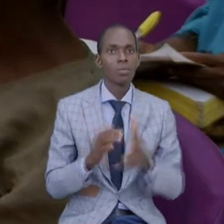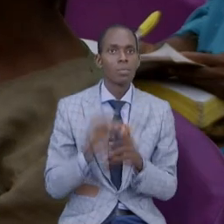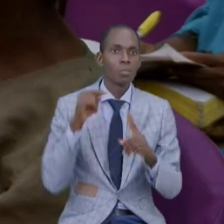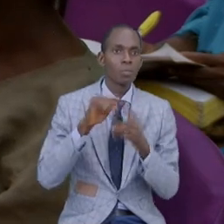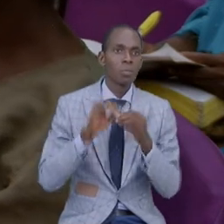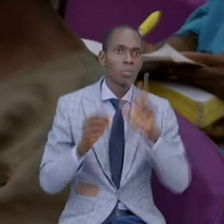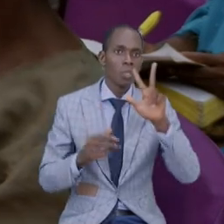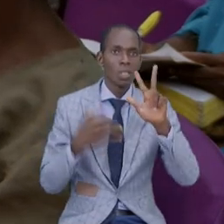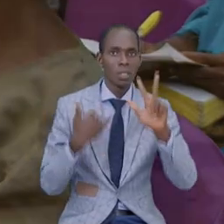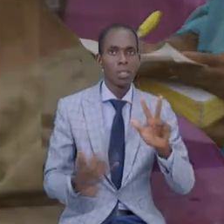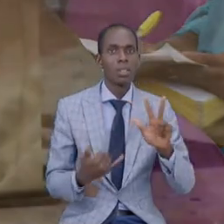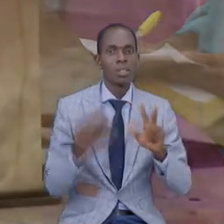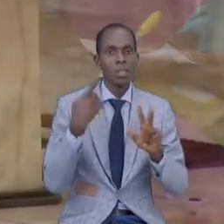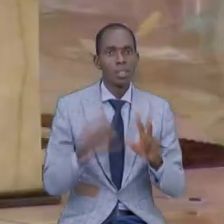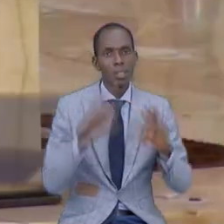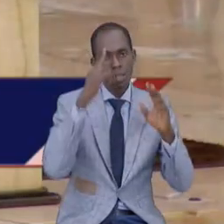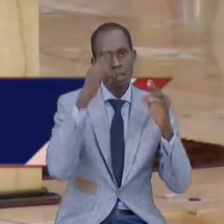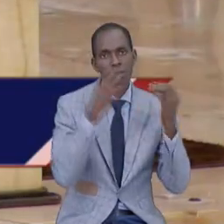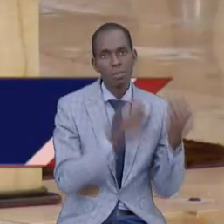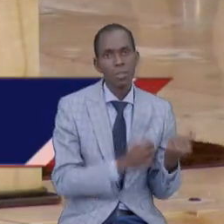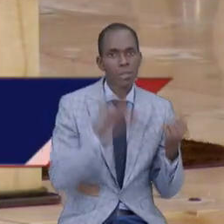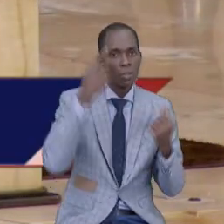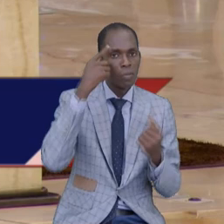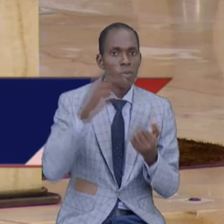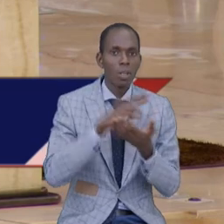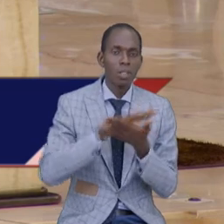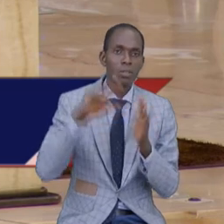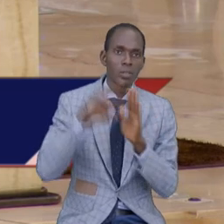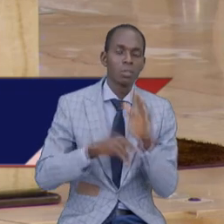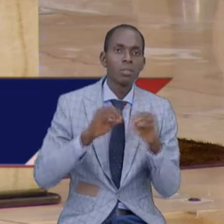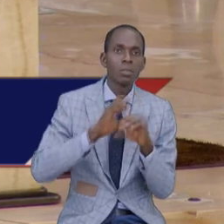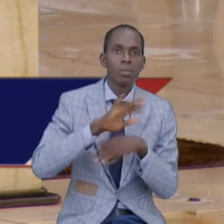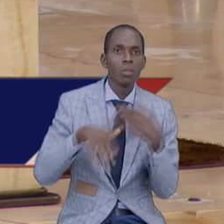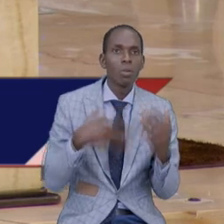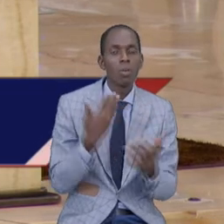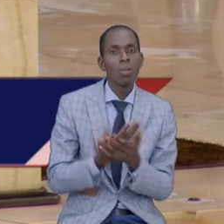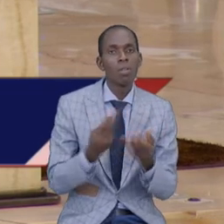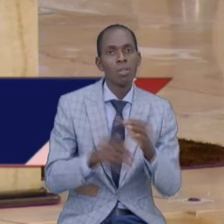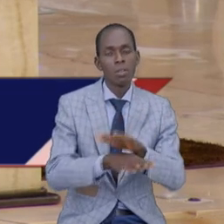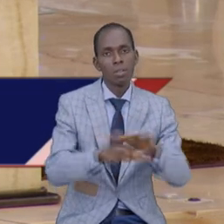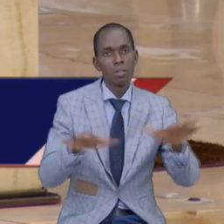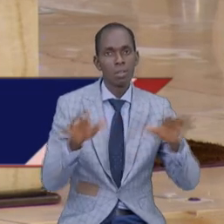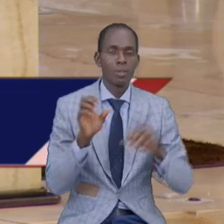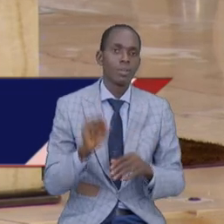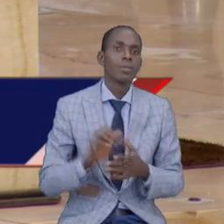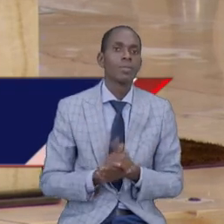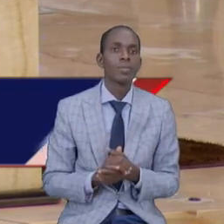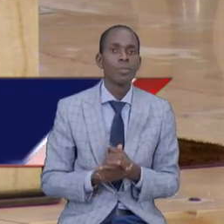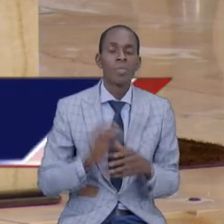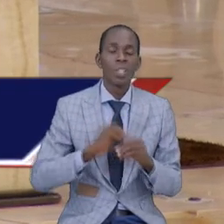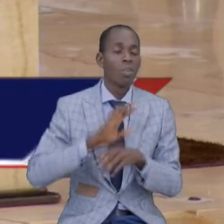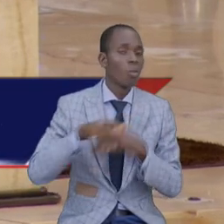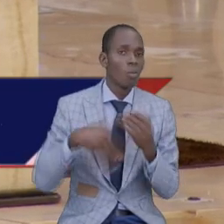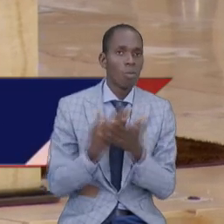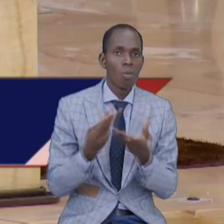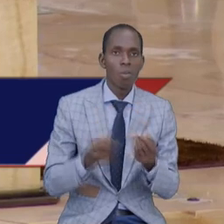number three, the faith for righteousness in all lands. In all